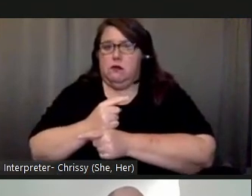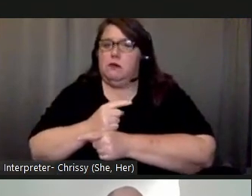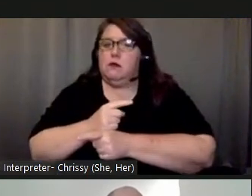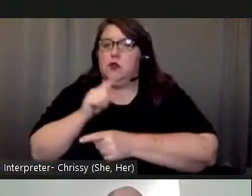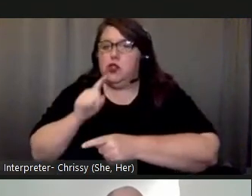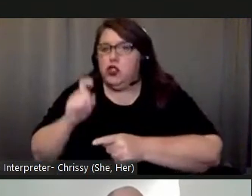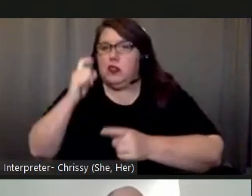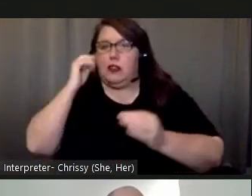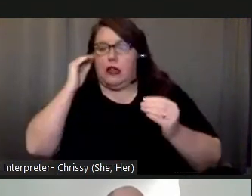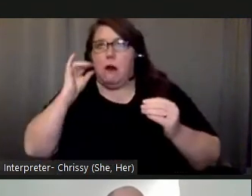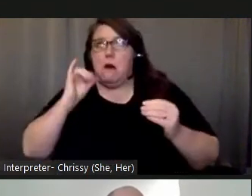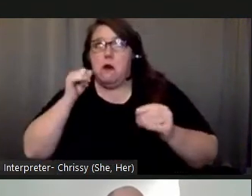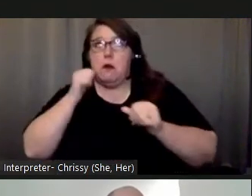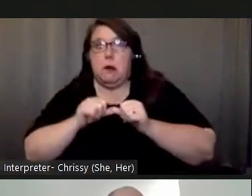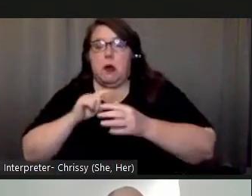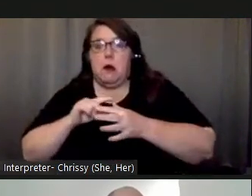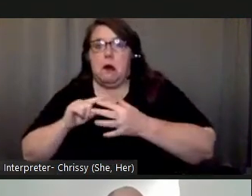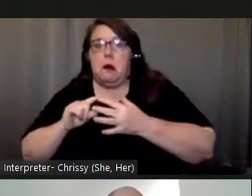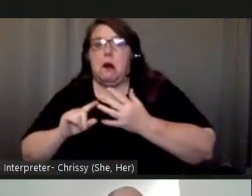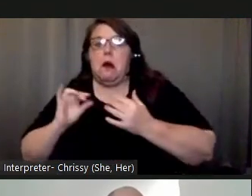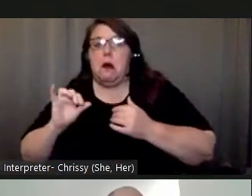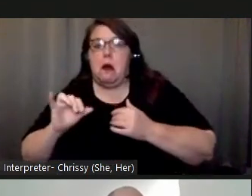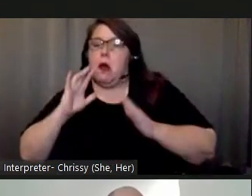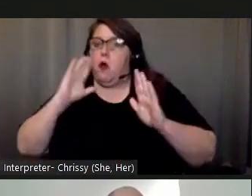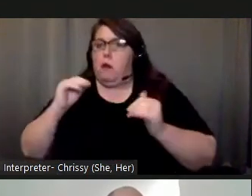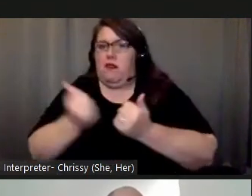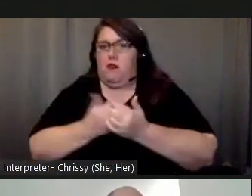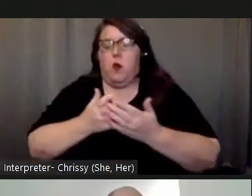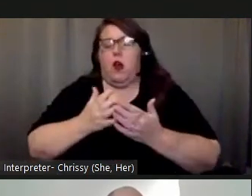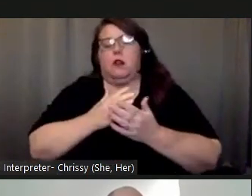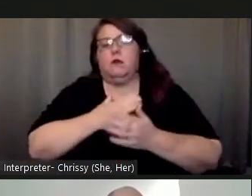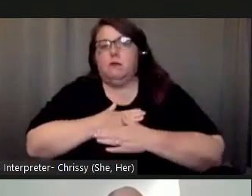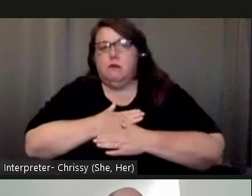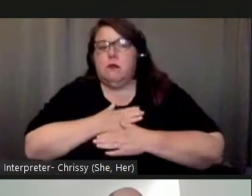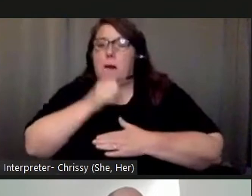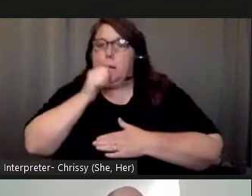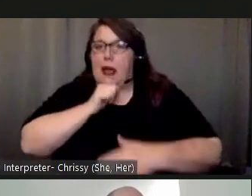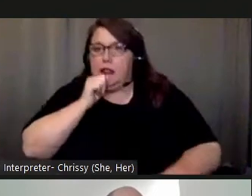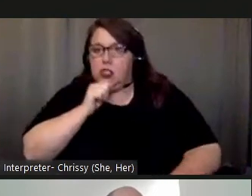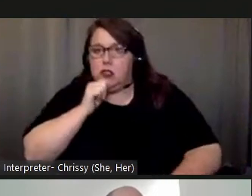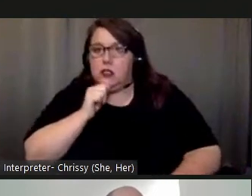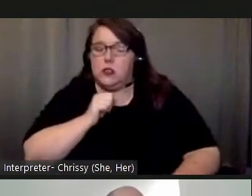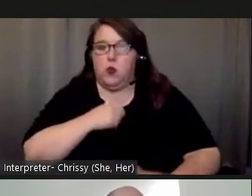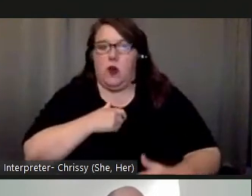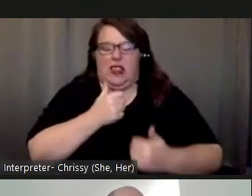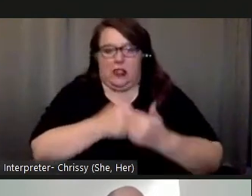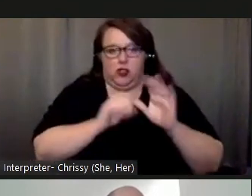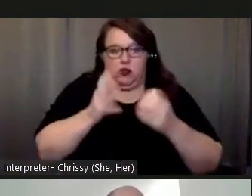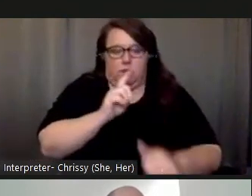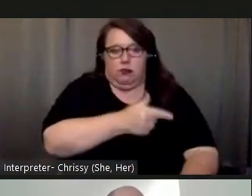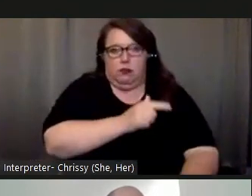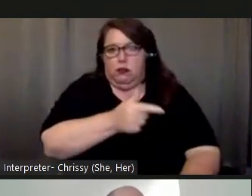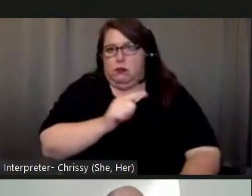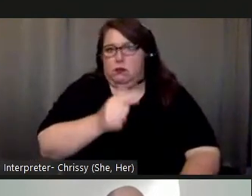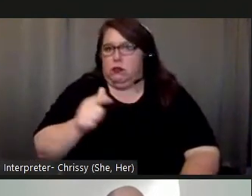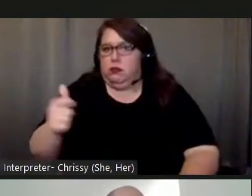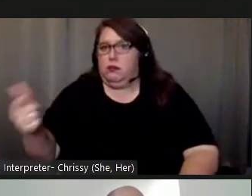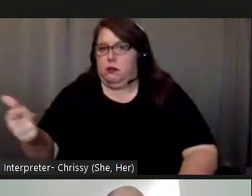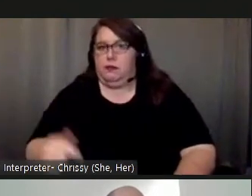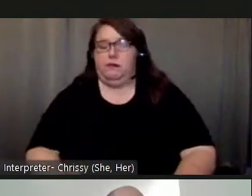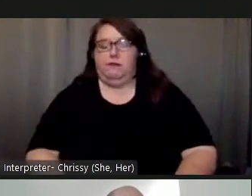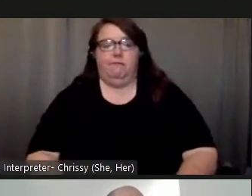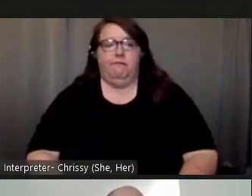thinking about. I'm hopeful everyone will be patient as we work through each of our groups going forward. Next slide, please.